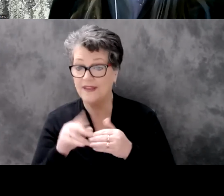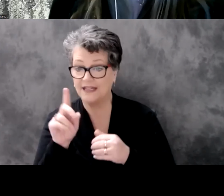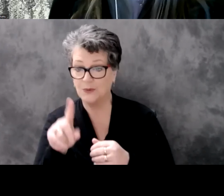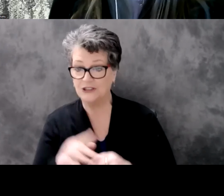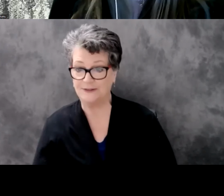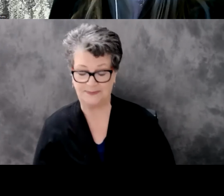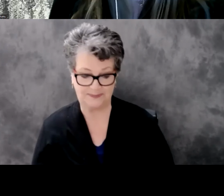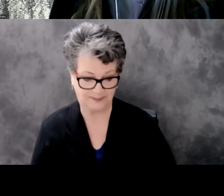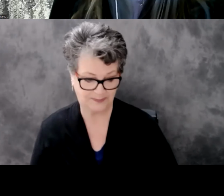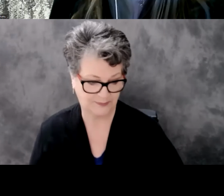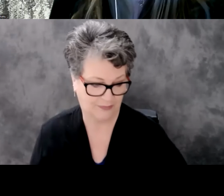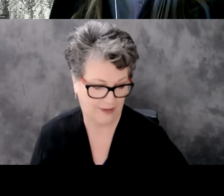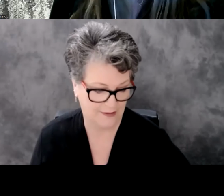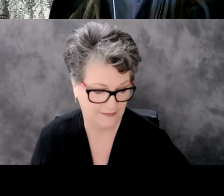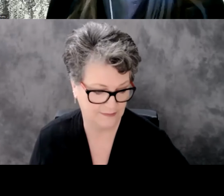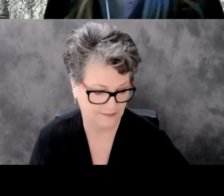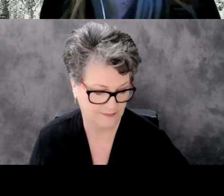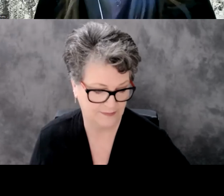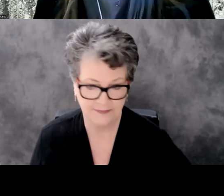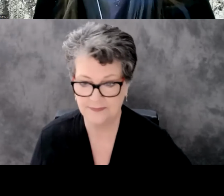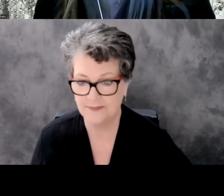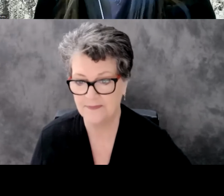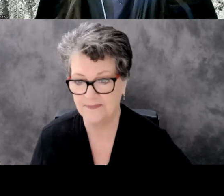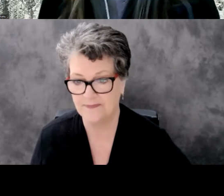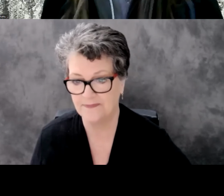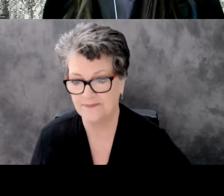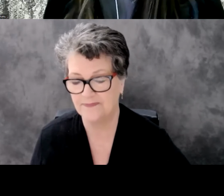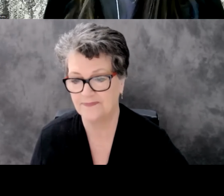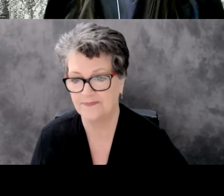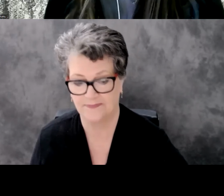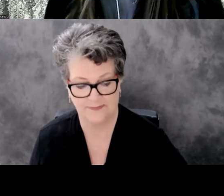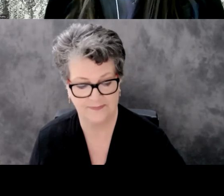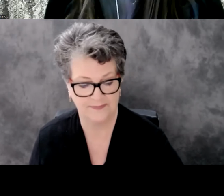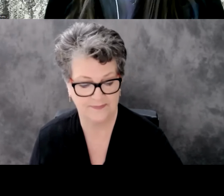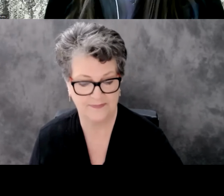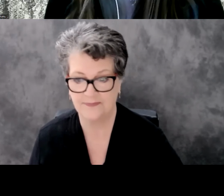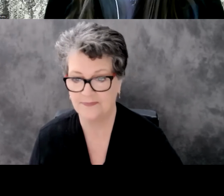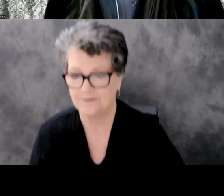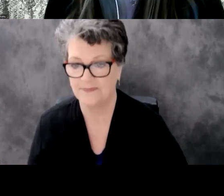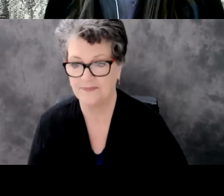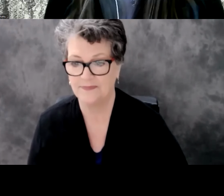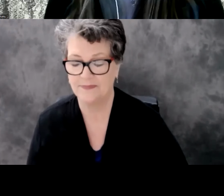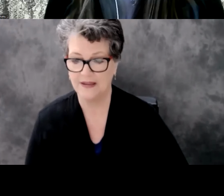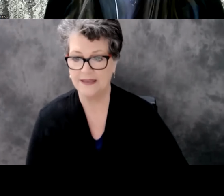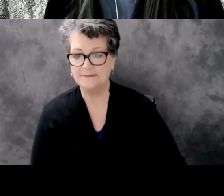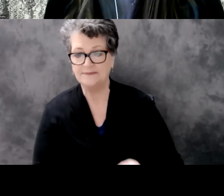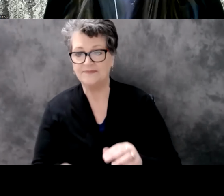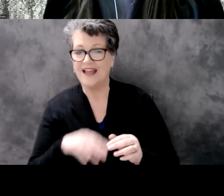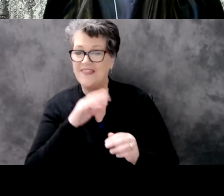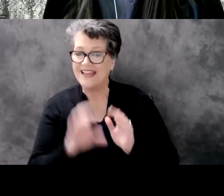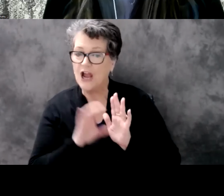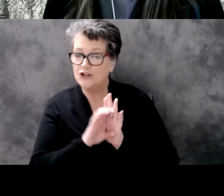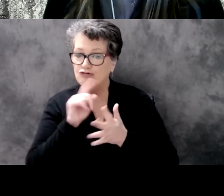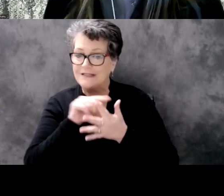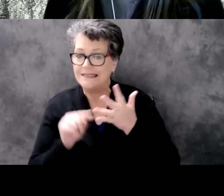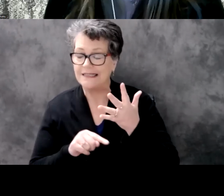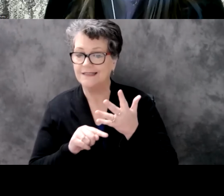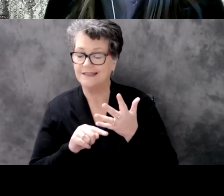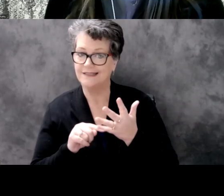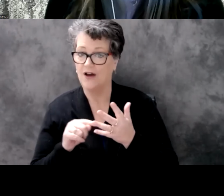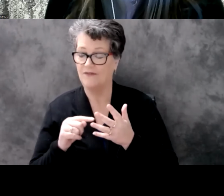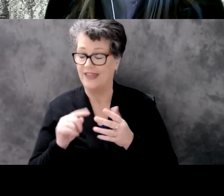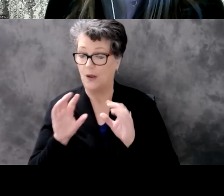All right. Our next question applies to the characteristics of an applying organization. What are